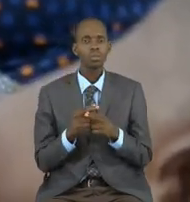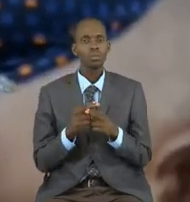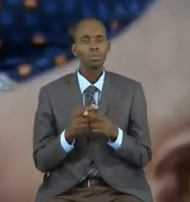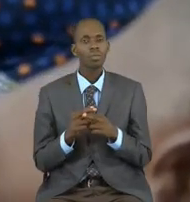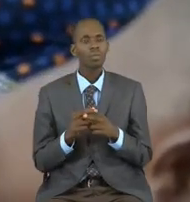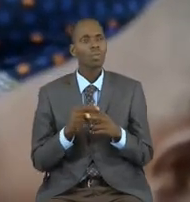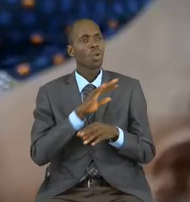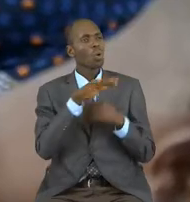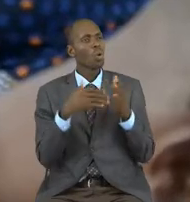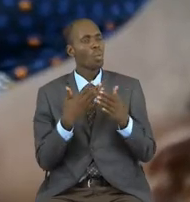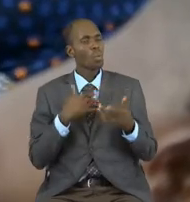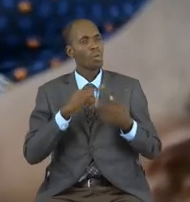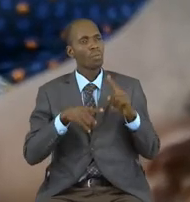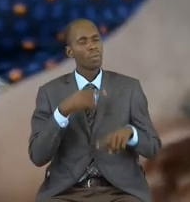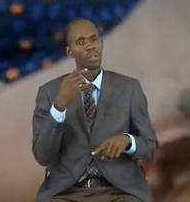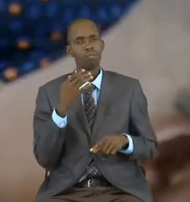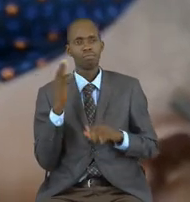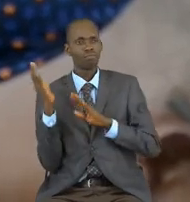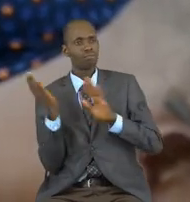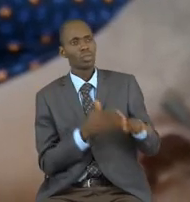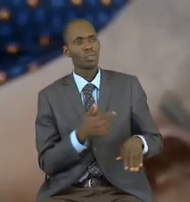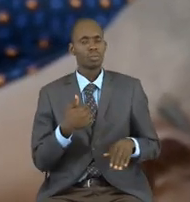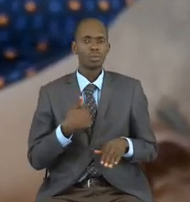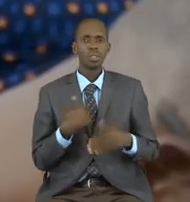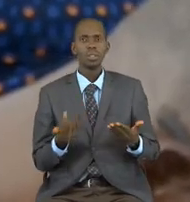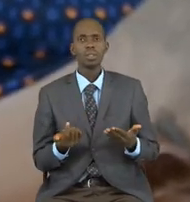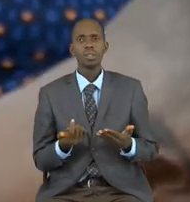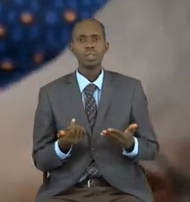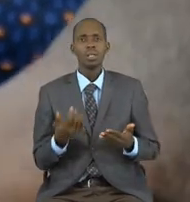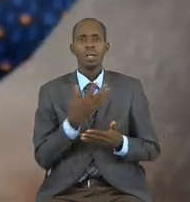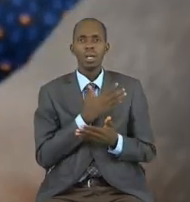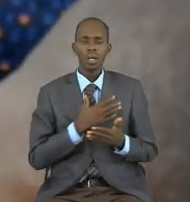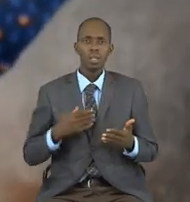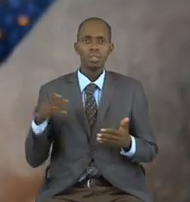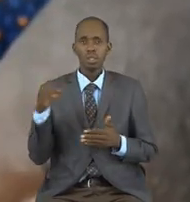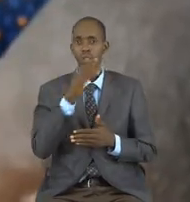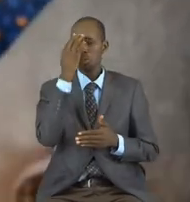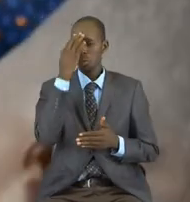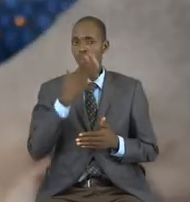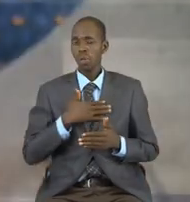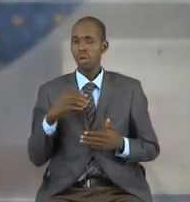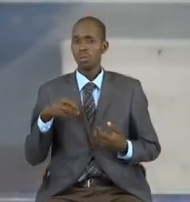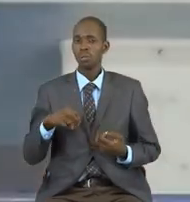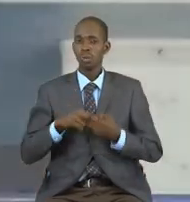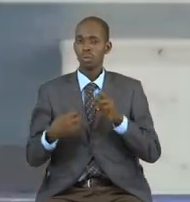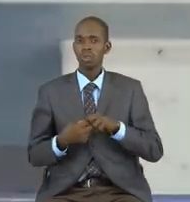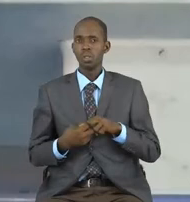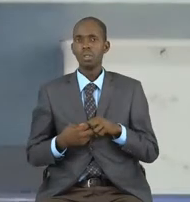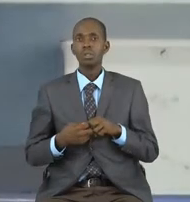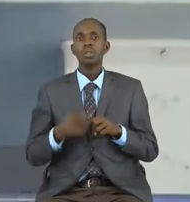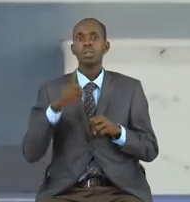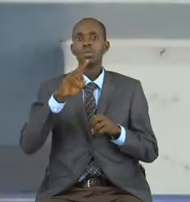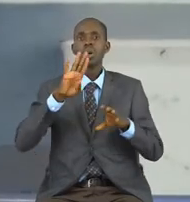me. Nobody is asking of me. And they know the challenge I'm going through." They are giving place to the